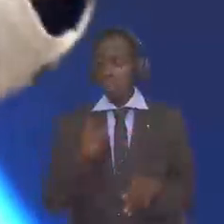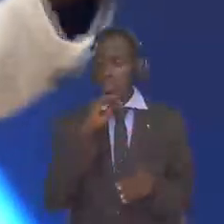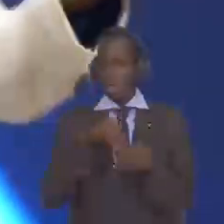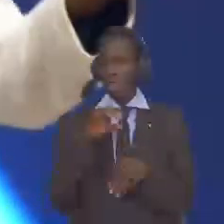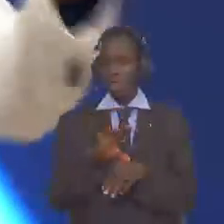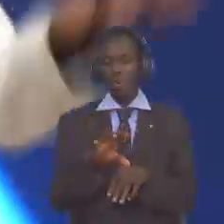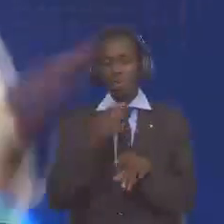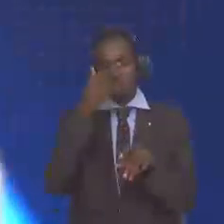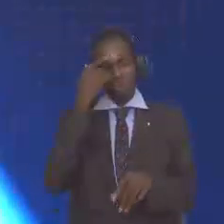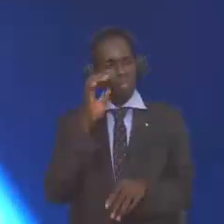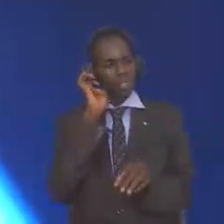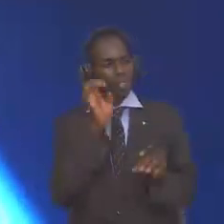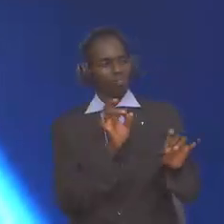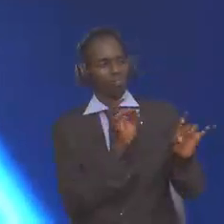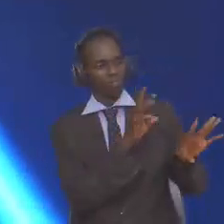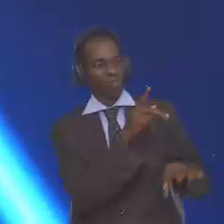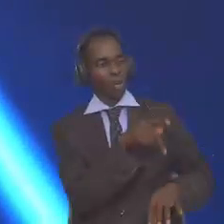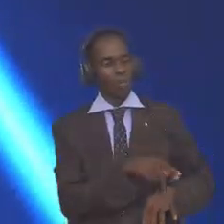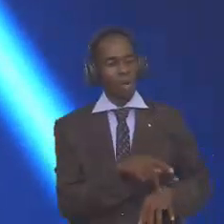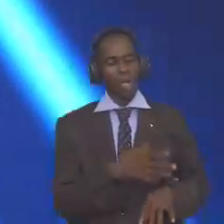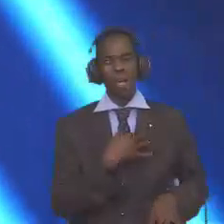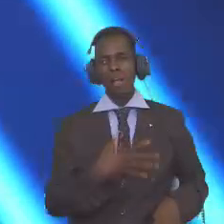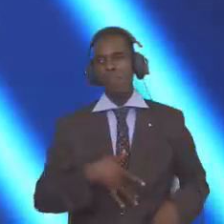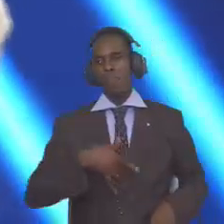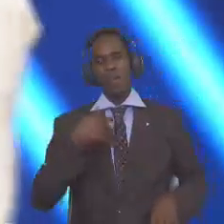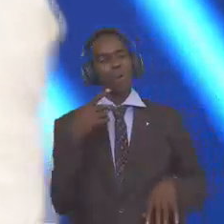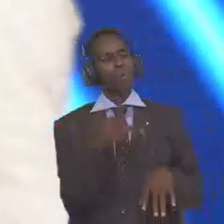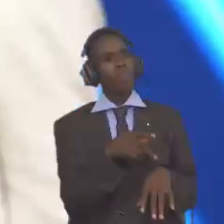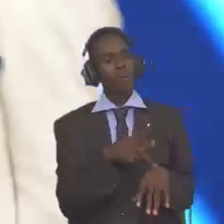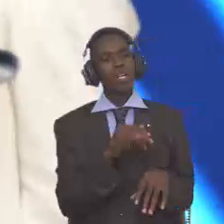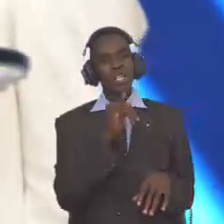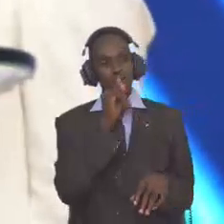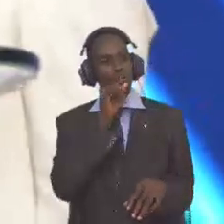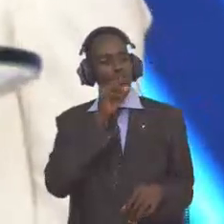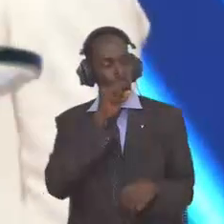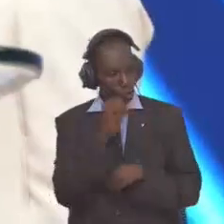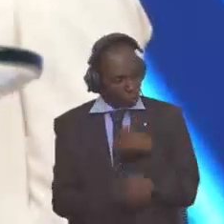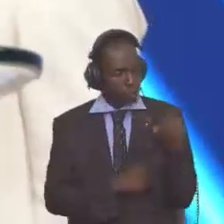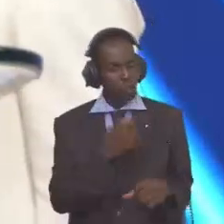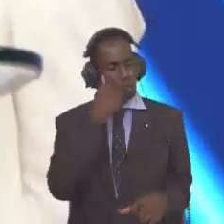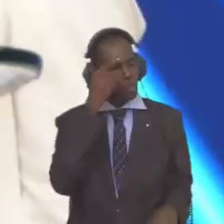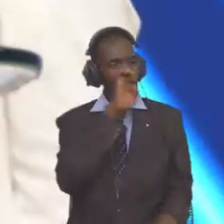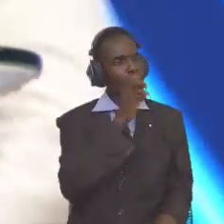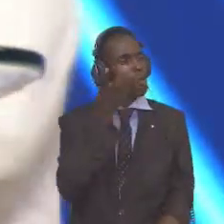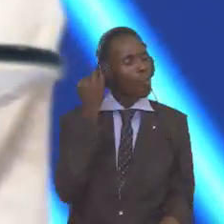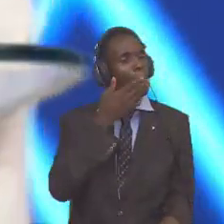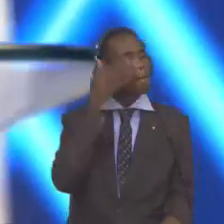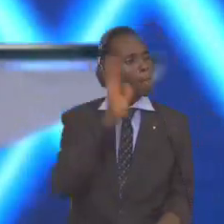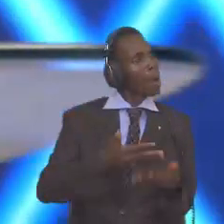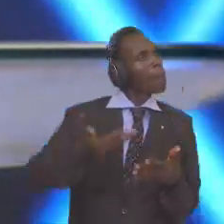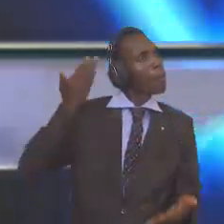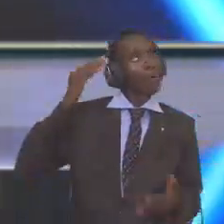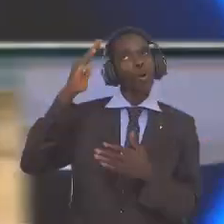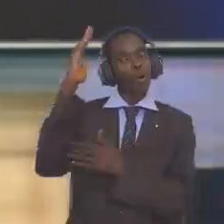for Paul, and he feels that Paul the apostle is suffering for what he did before he became a Christian, and therefore